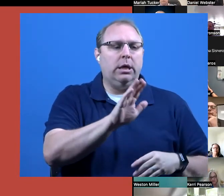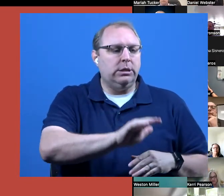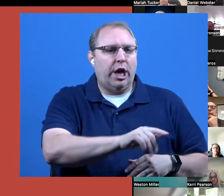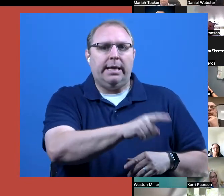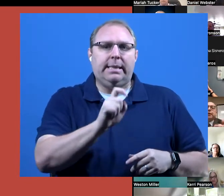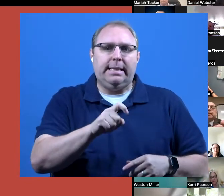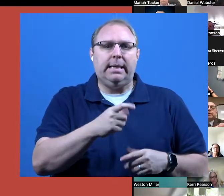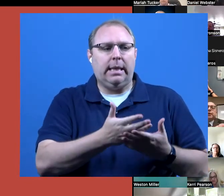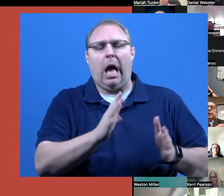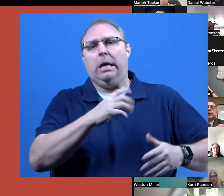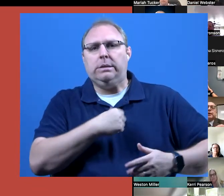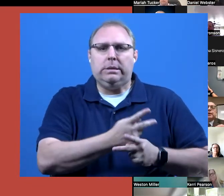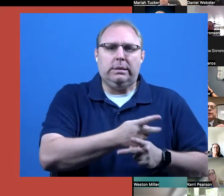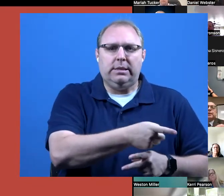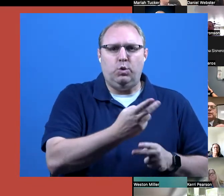any others? Yeah.